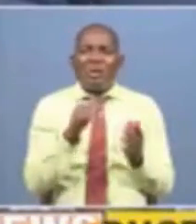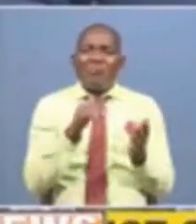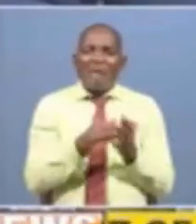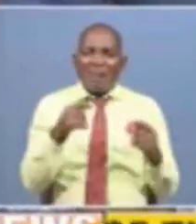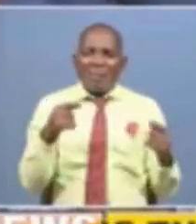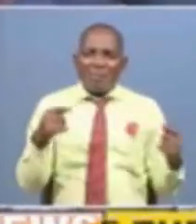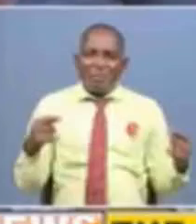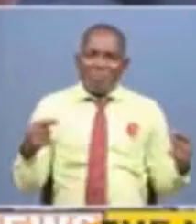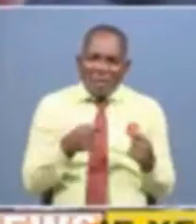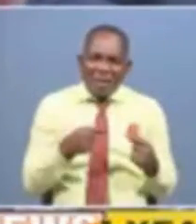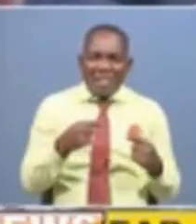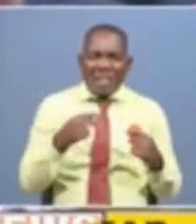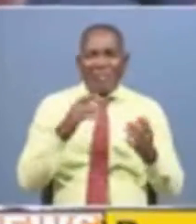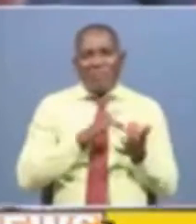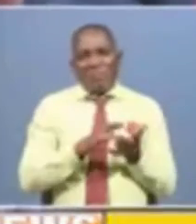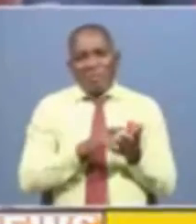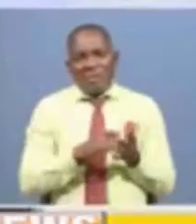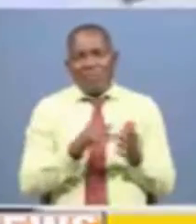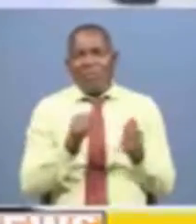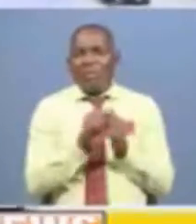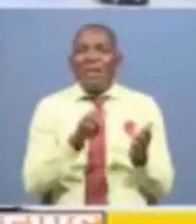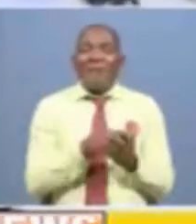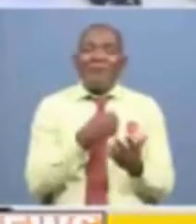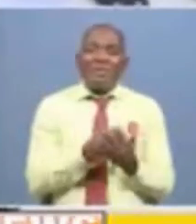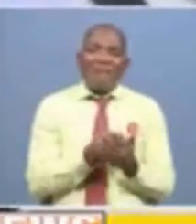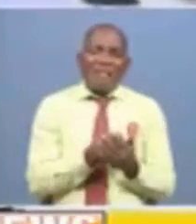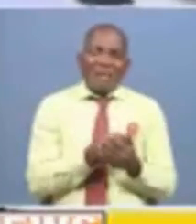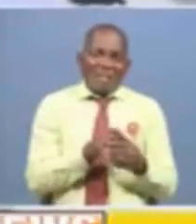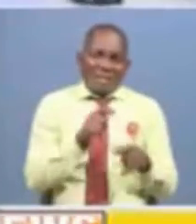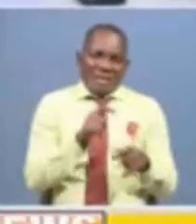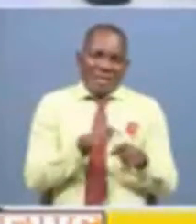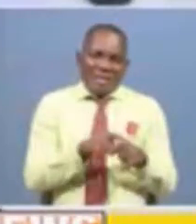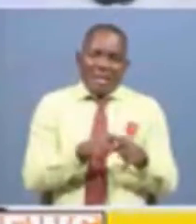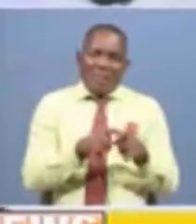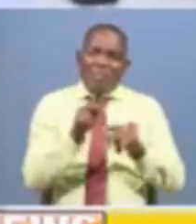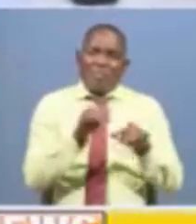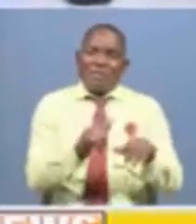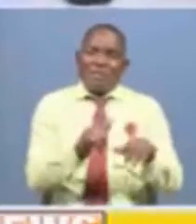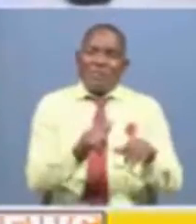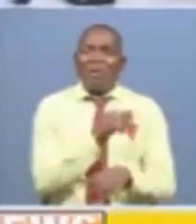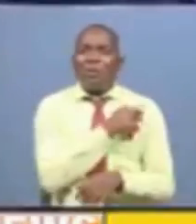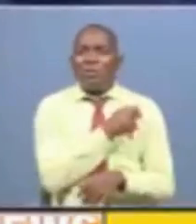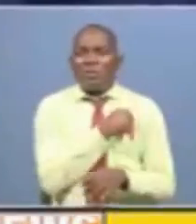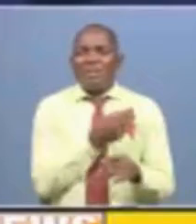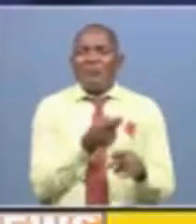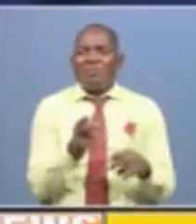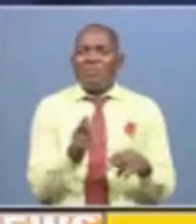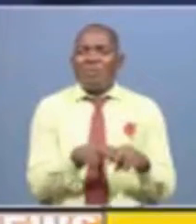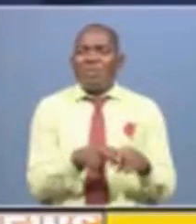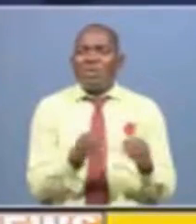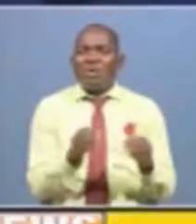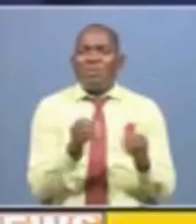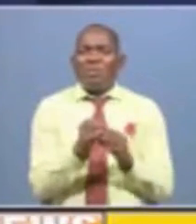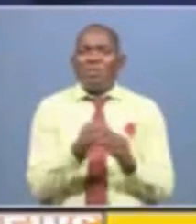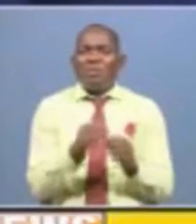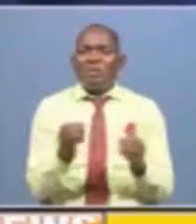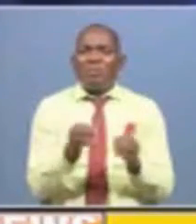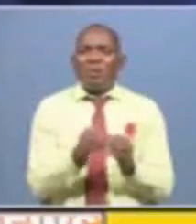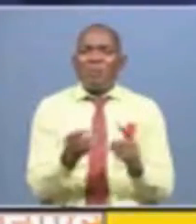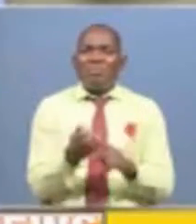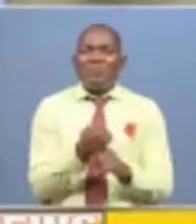without empirical evidence. The duration of stay at the hospital is said to increase one's risk of